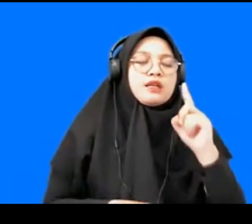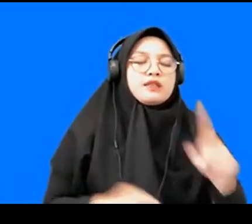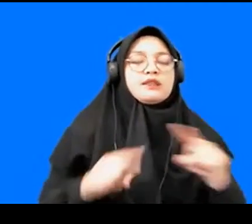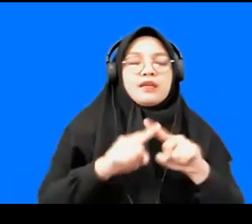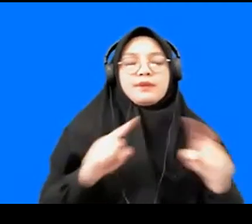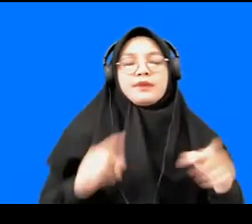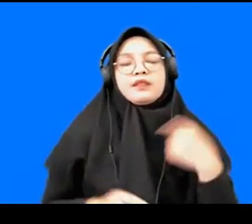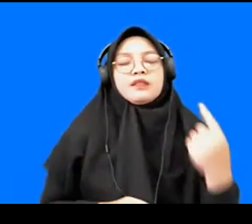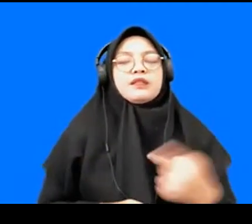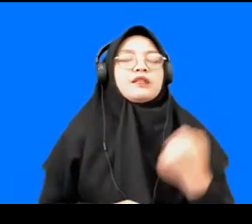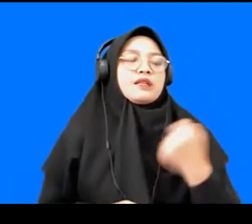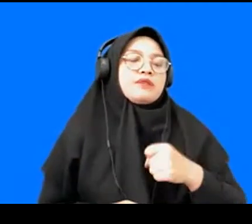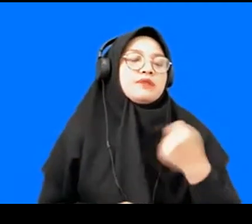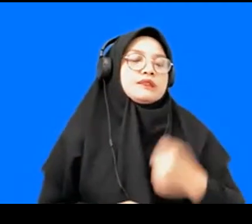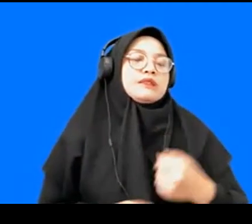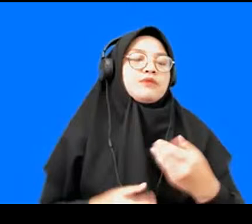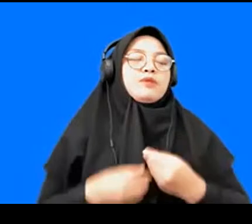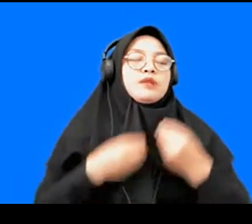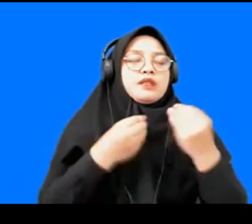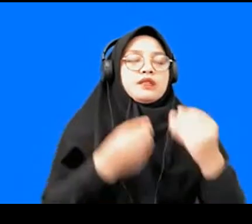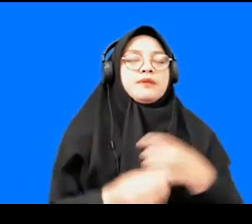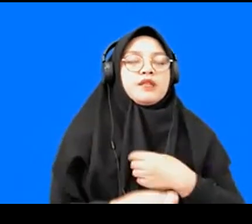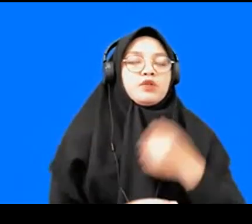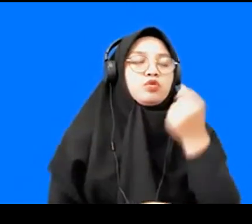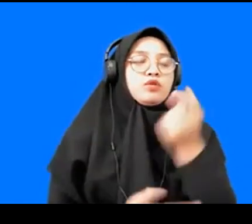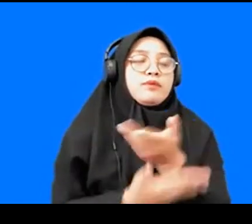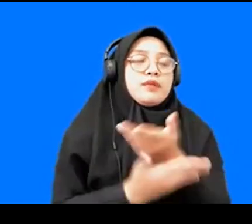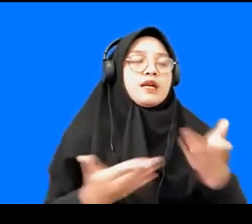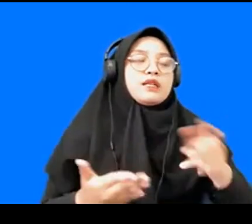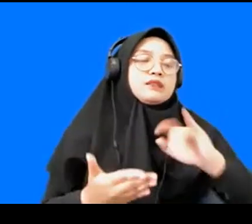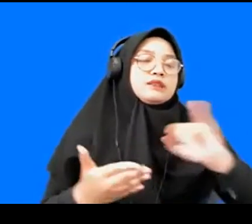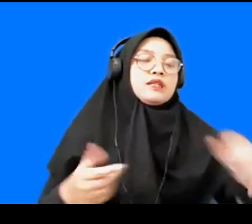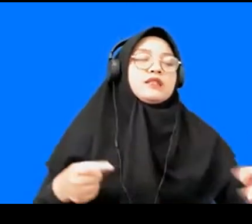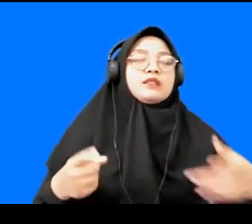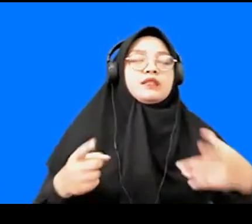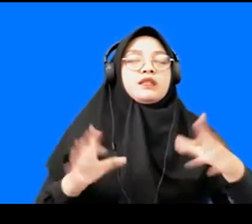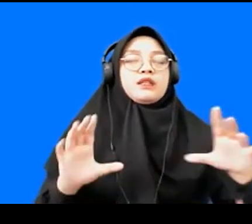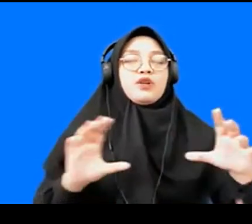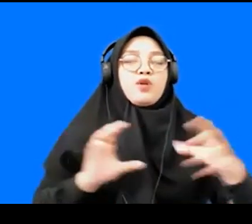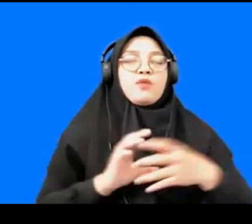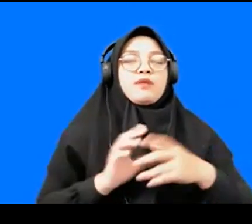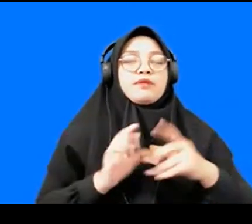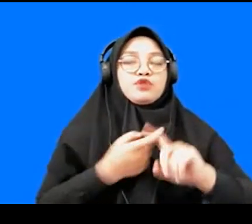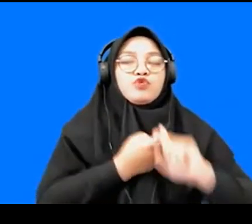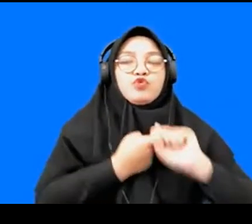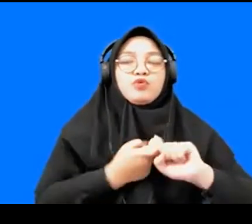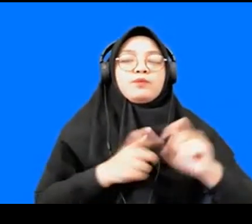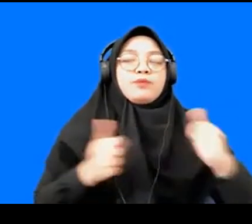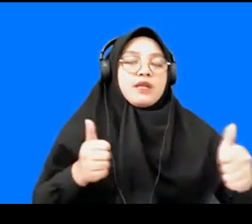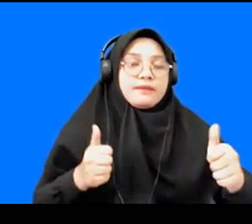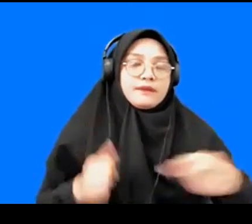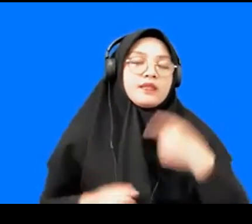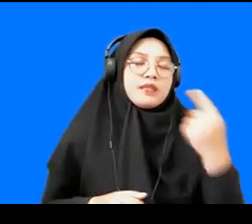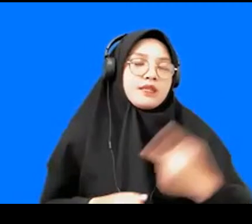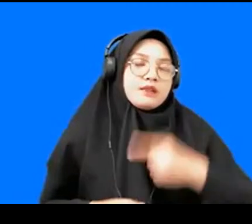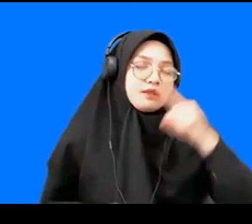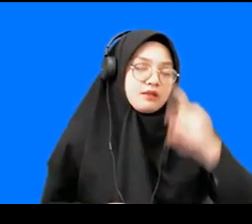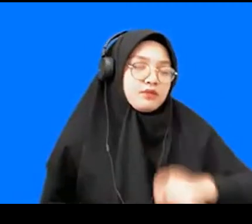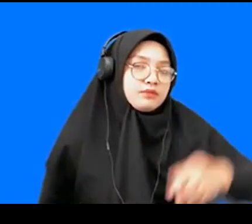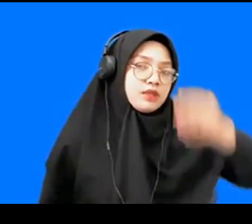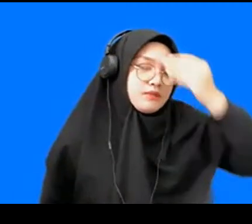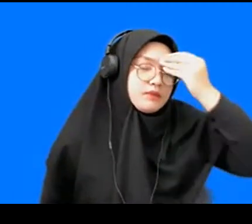fight for wealth tax. I think we must understand that they push for privatization